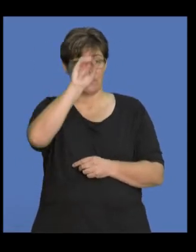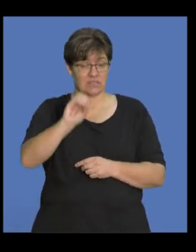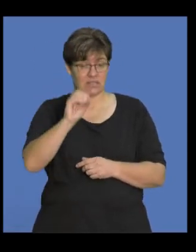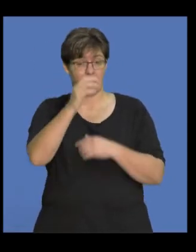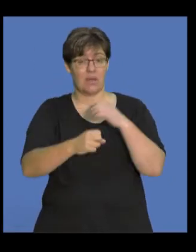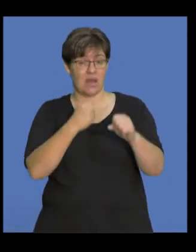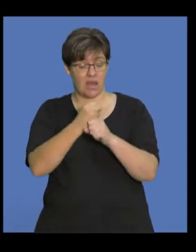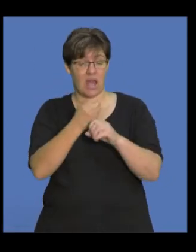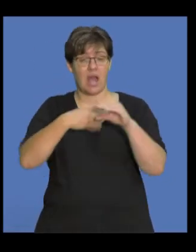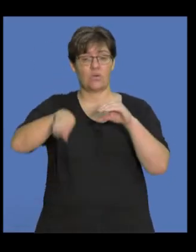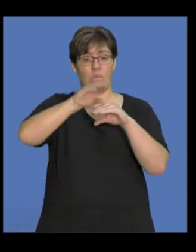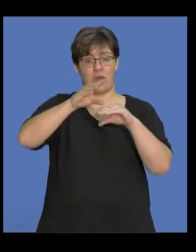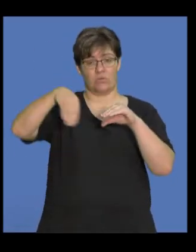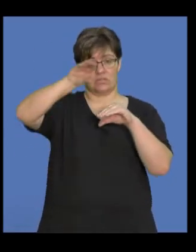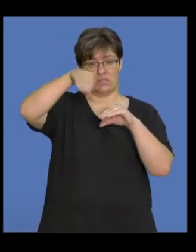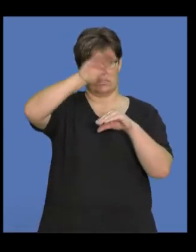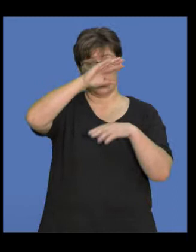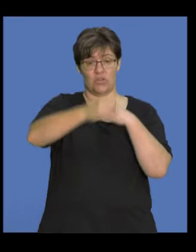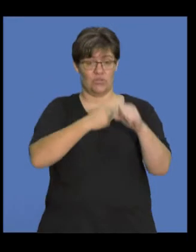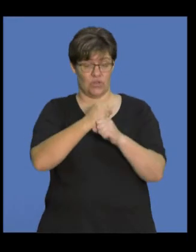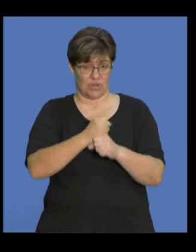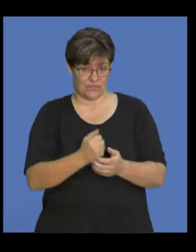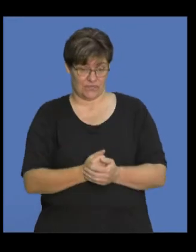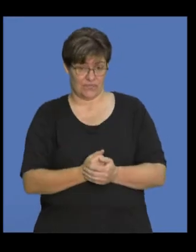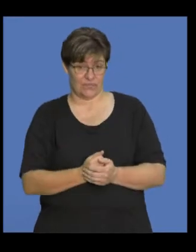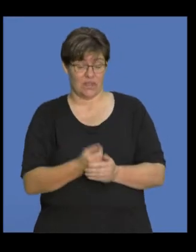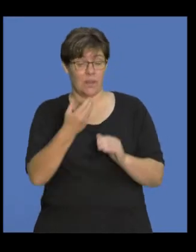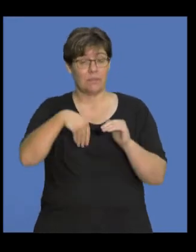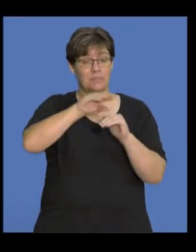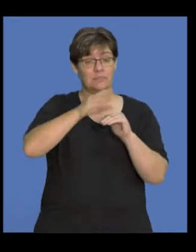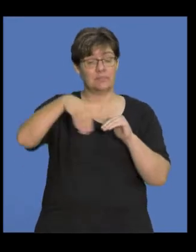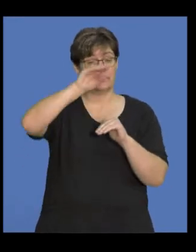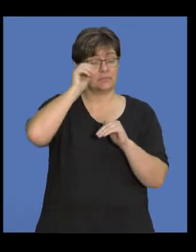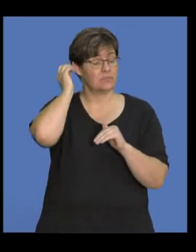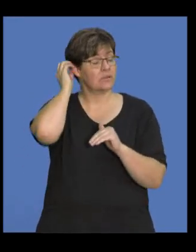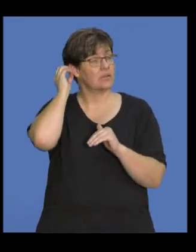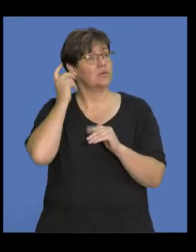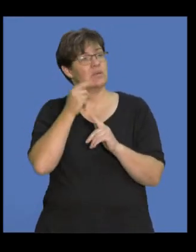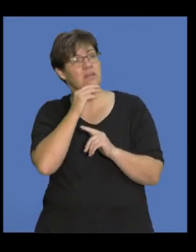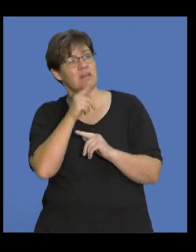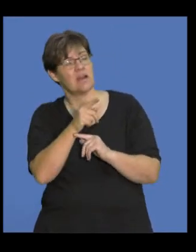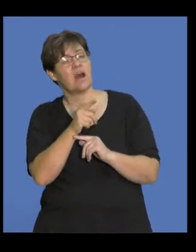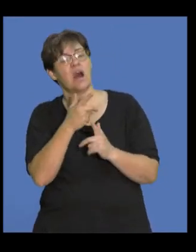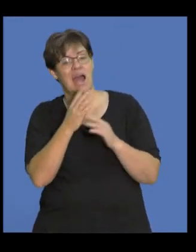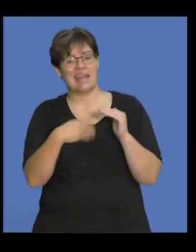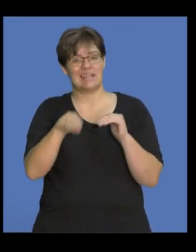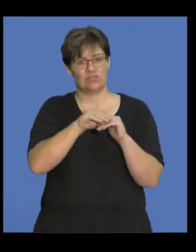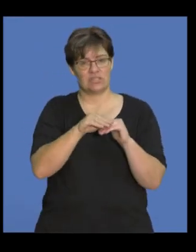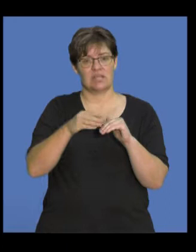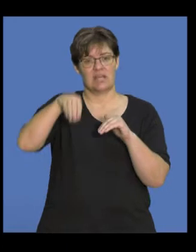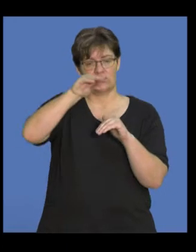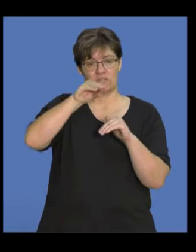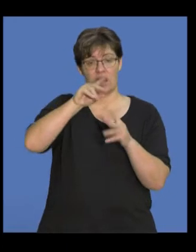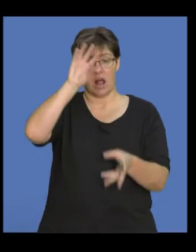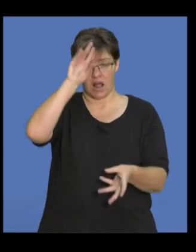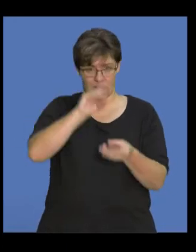6.75% per annum compounded annually. Remember, compounded annually means Sergio will be getting the interest